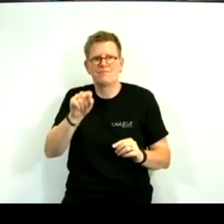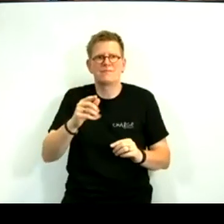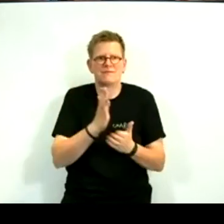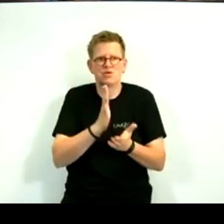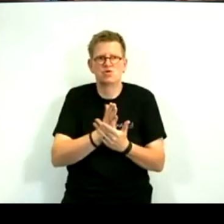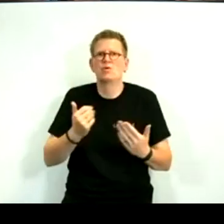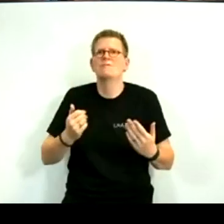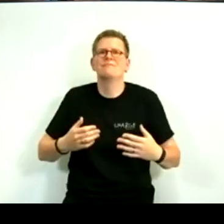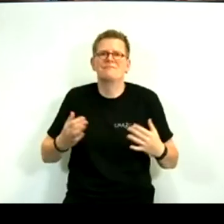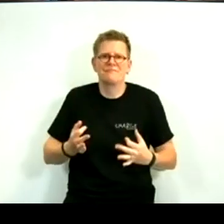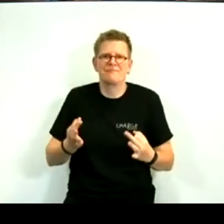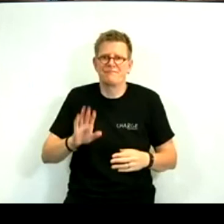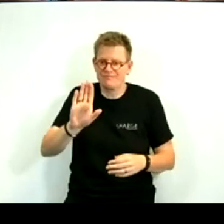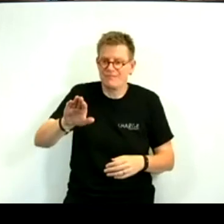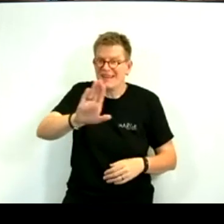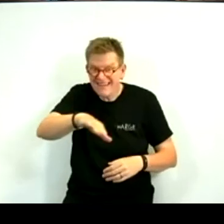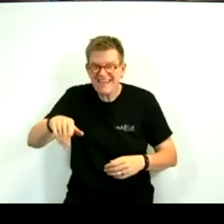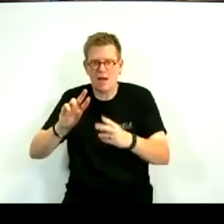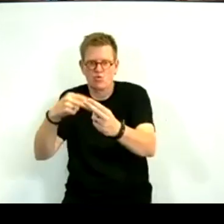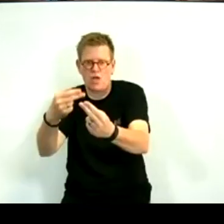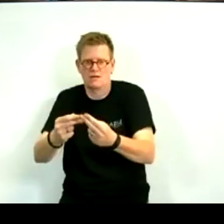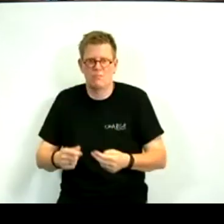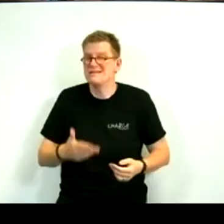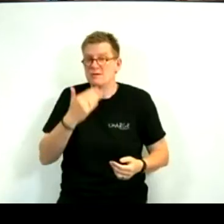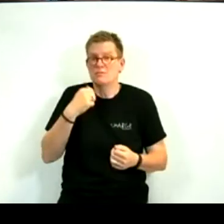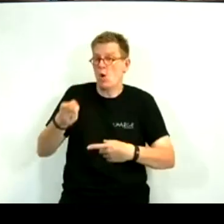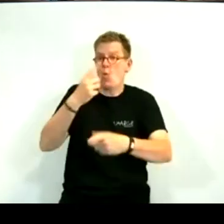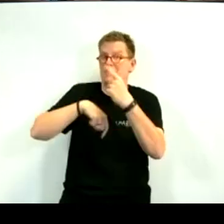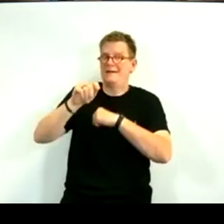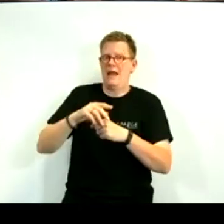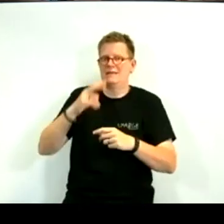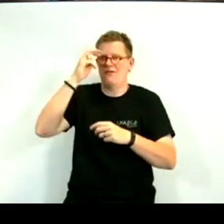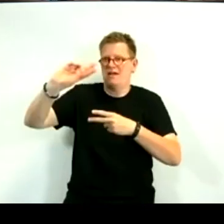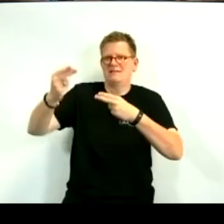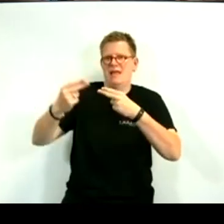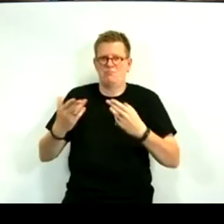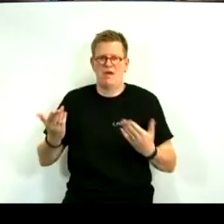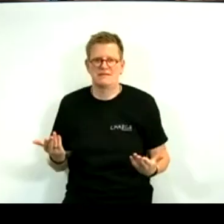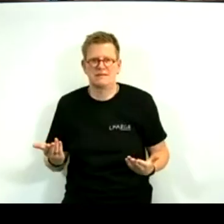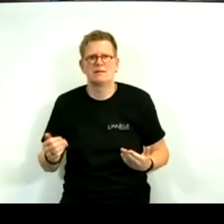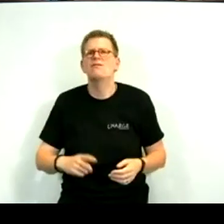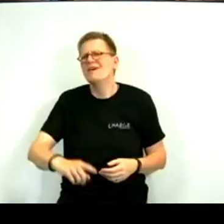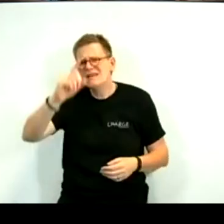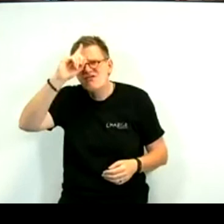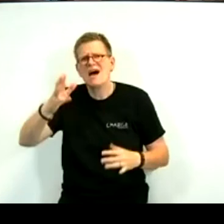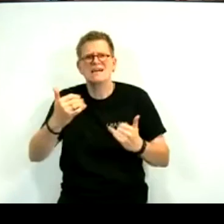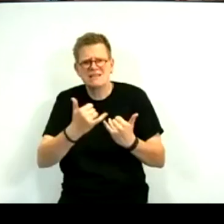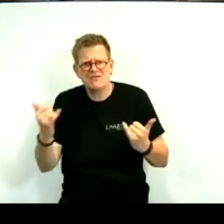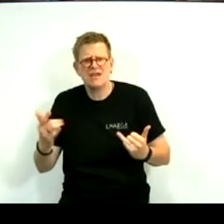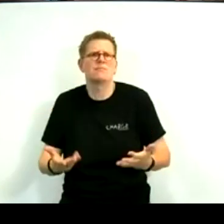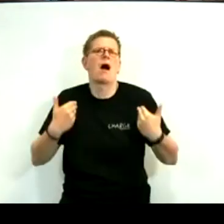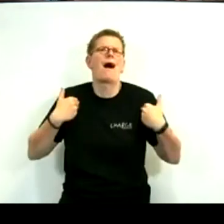aware that many of these postures are not healthy long term, there's a point where we have to allow